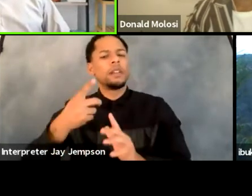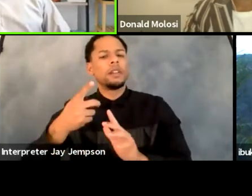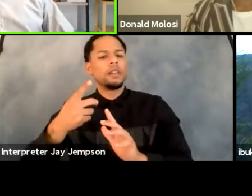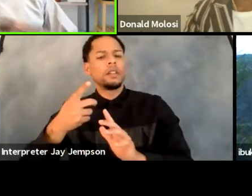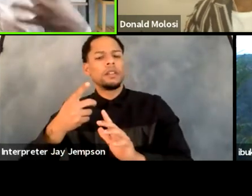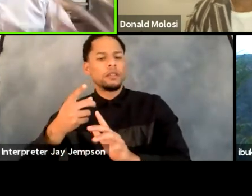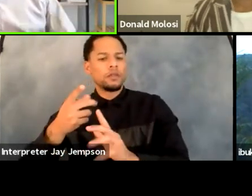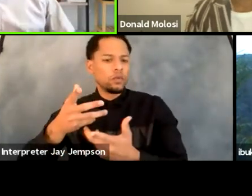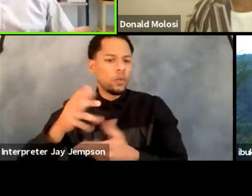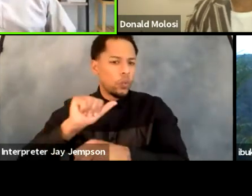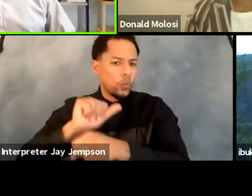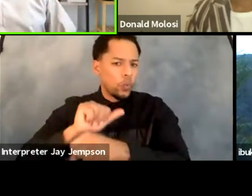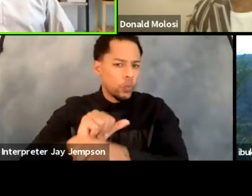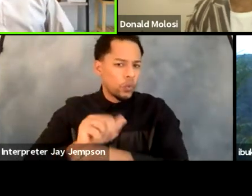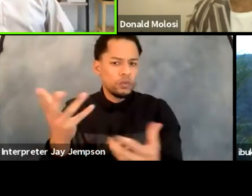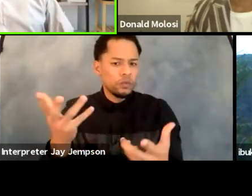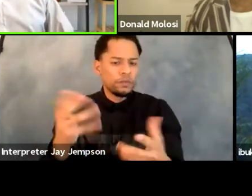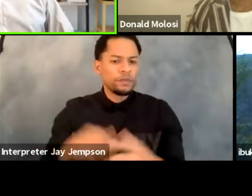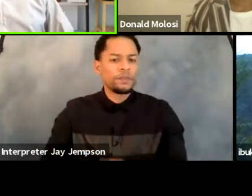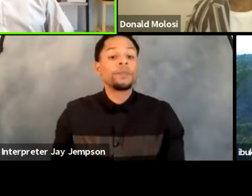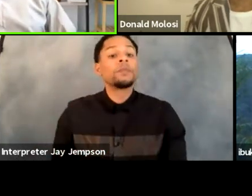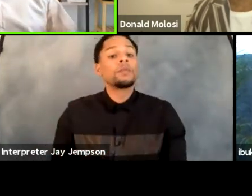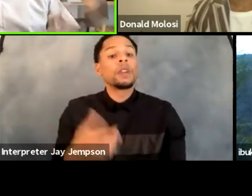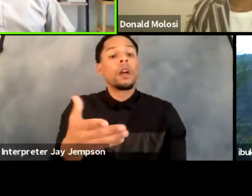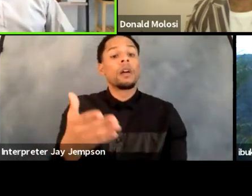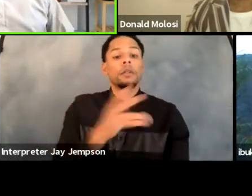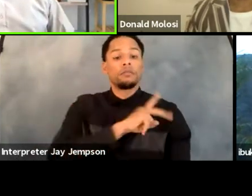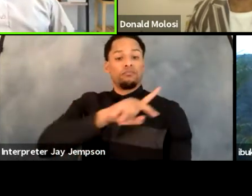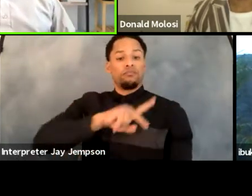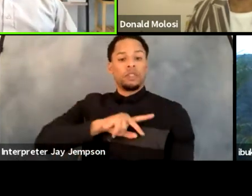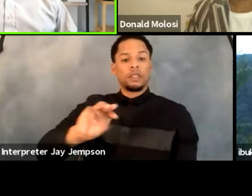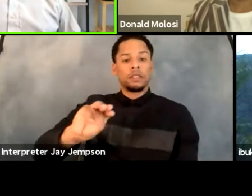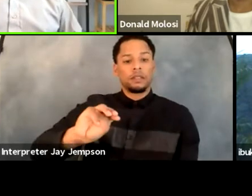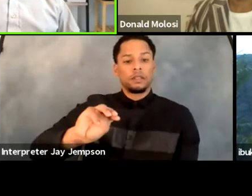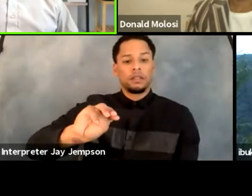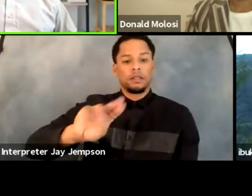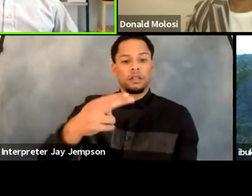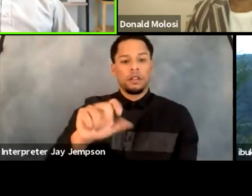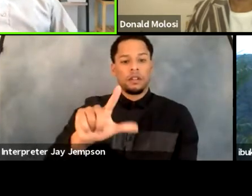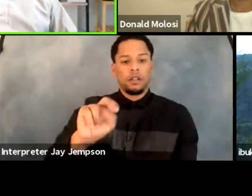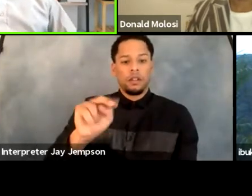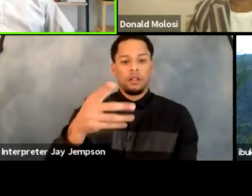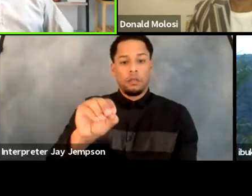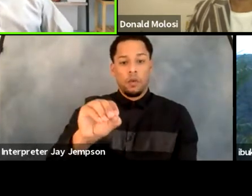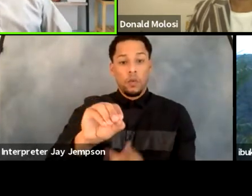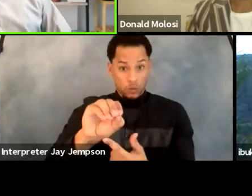Princess Malongo, do you want to start? Take it away, please.